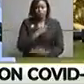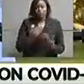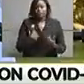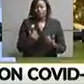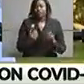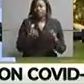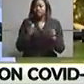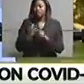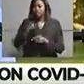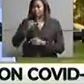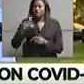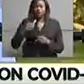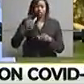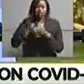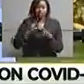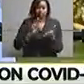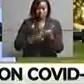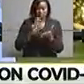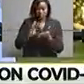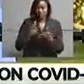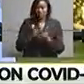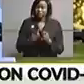Then there is one in Masaka.